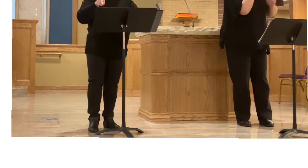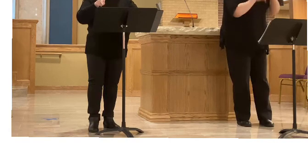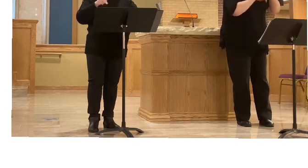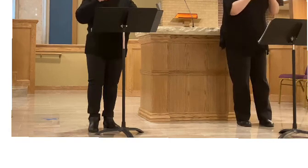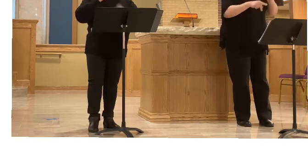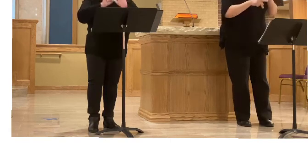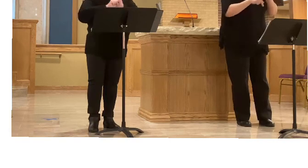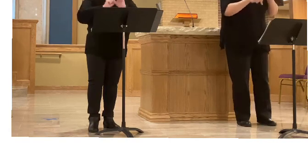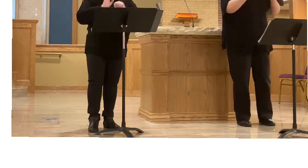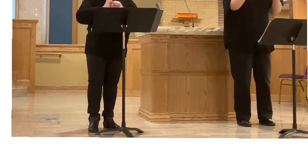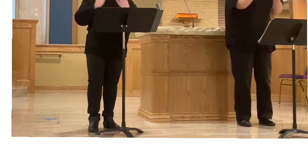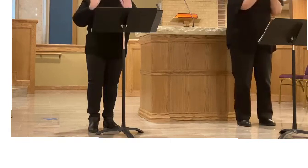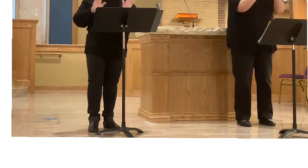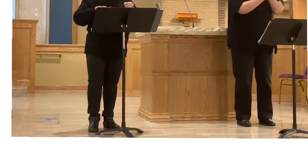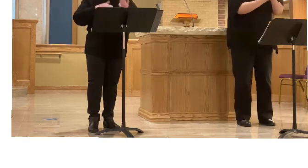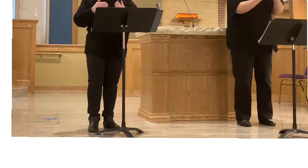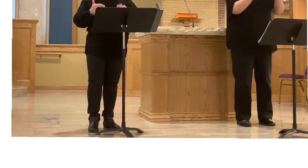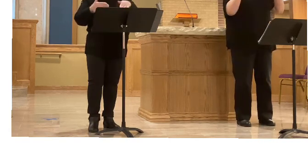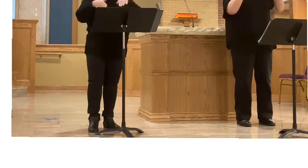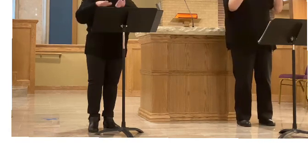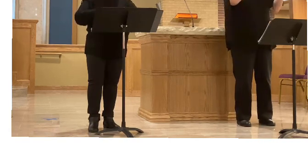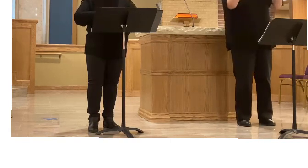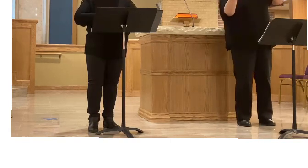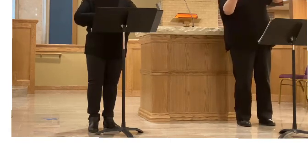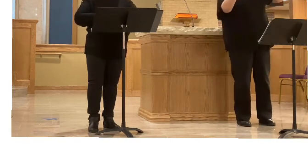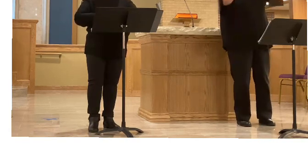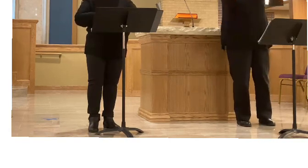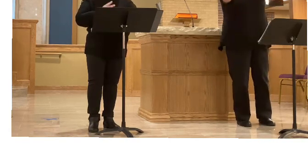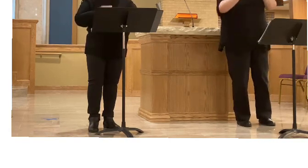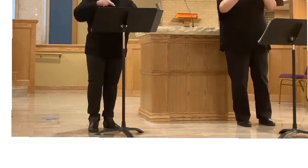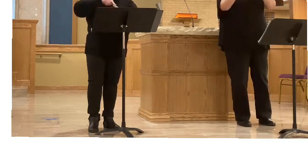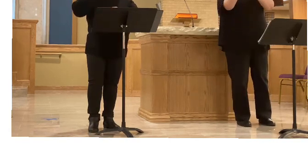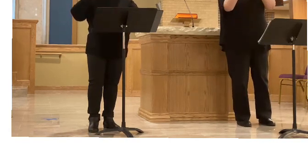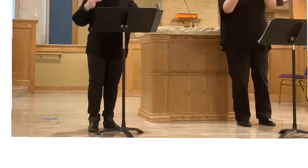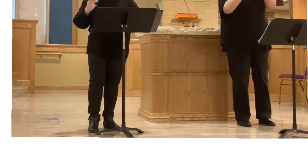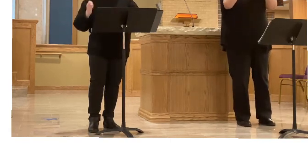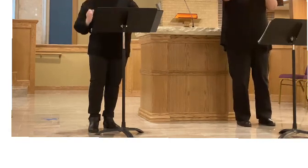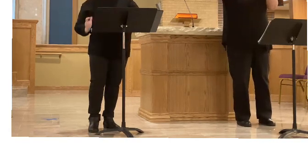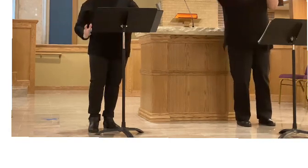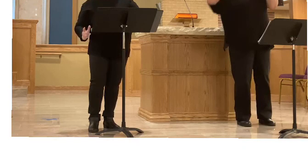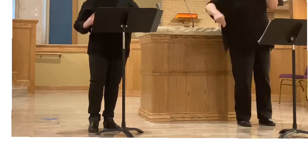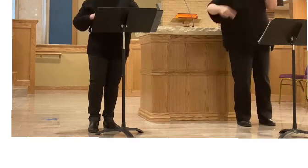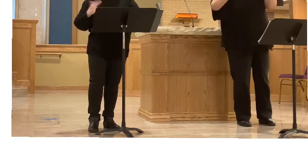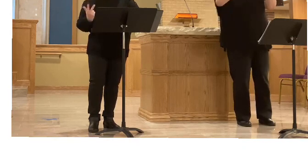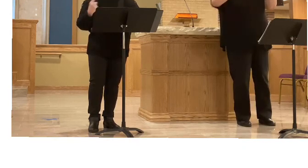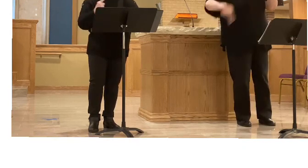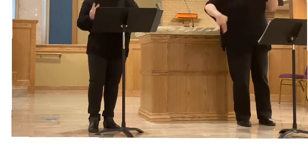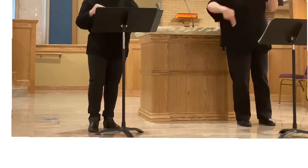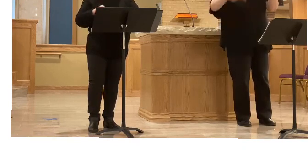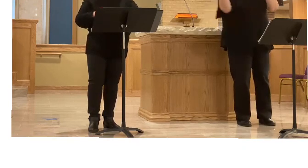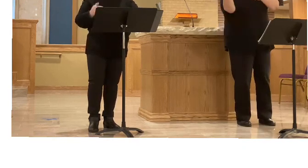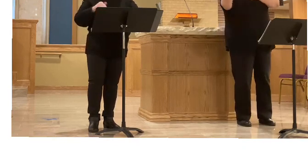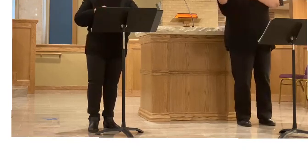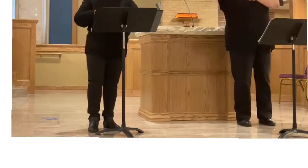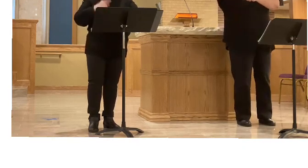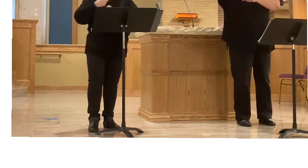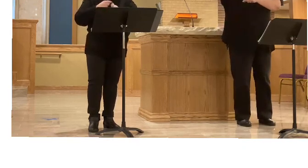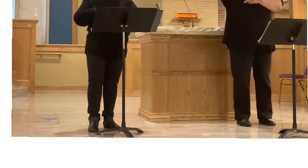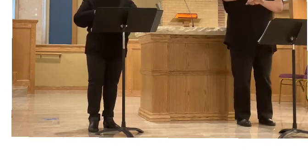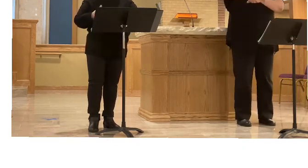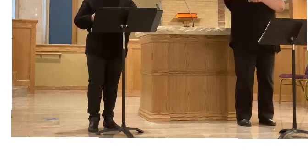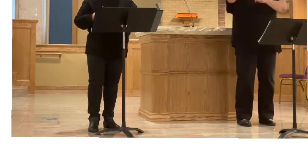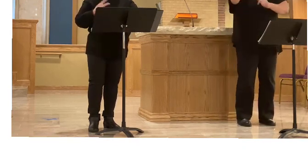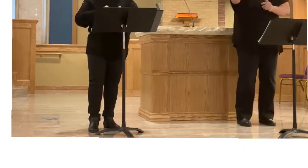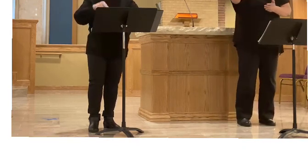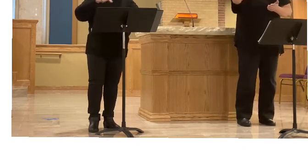was crucified, died, and was buried. He descended into hell. The third day he rose again from the dead.